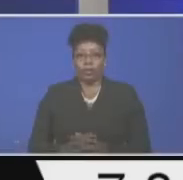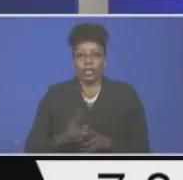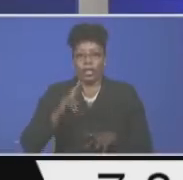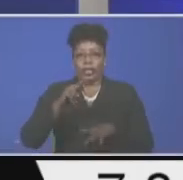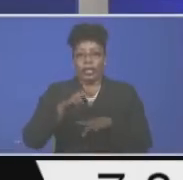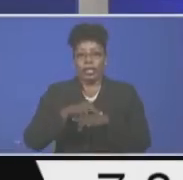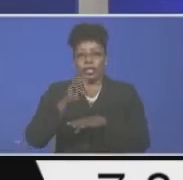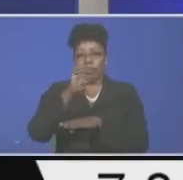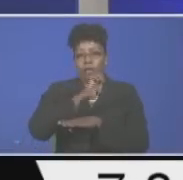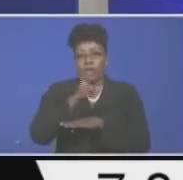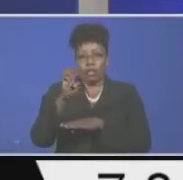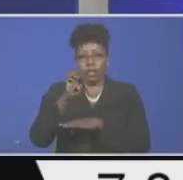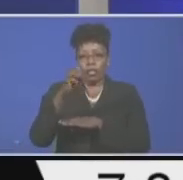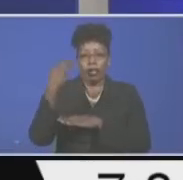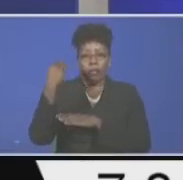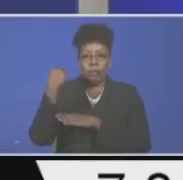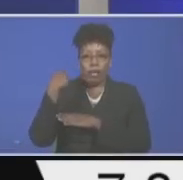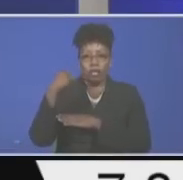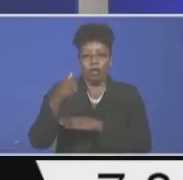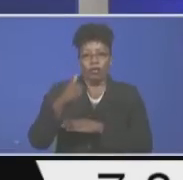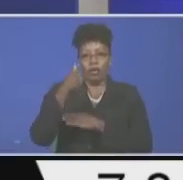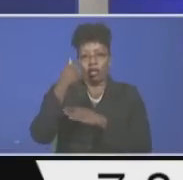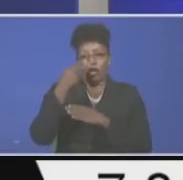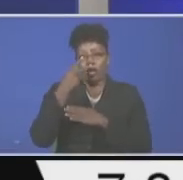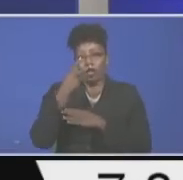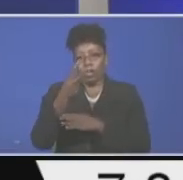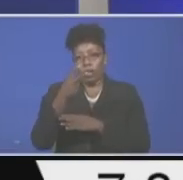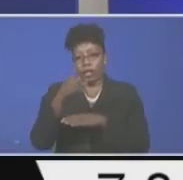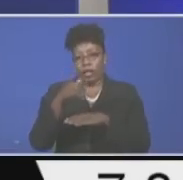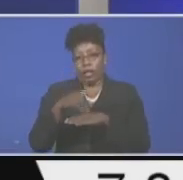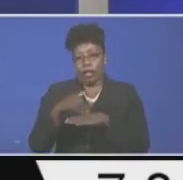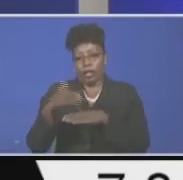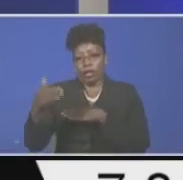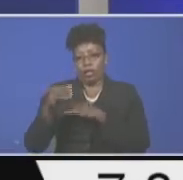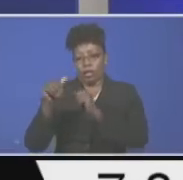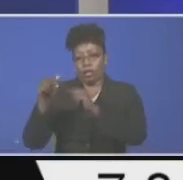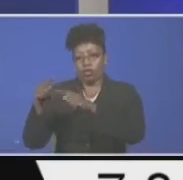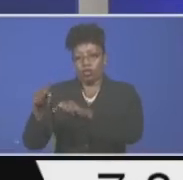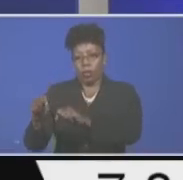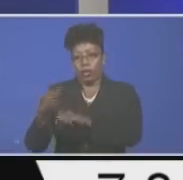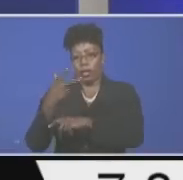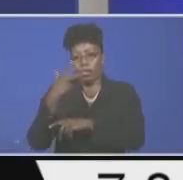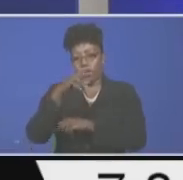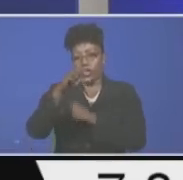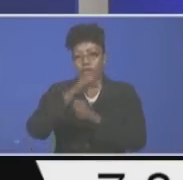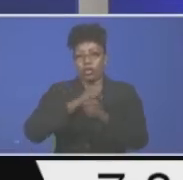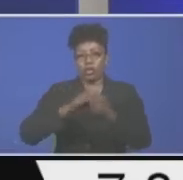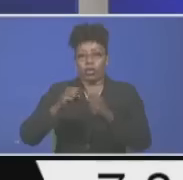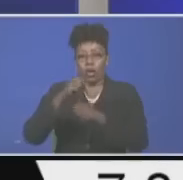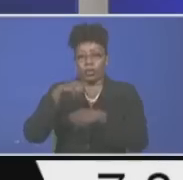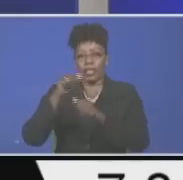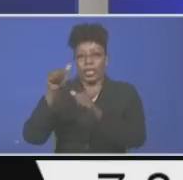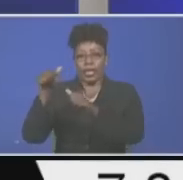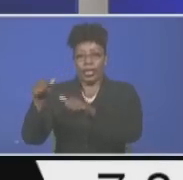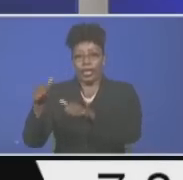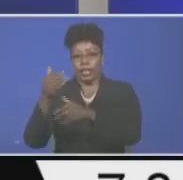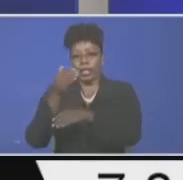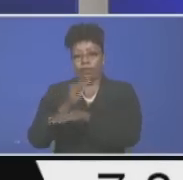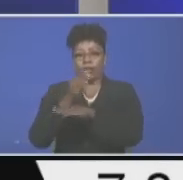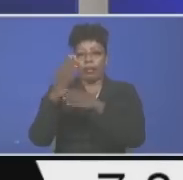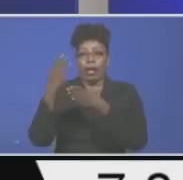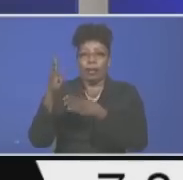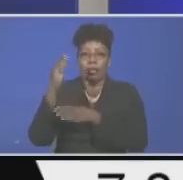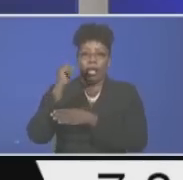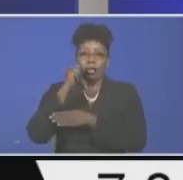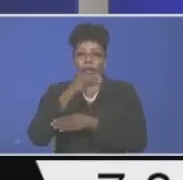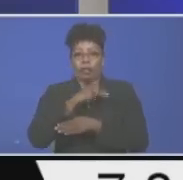National Emergency Management Agency officials keeping a close eye on the tropics as 3 storms are active in the Atlantic. Good evening, Bahamas. I'm